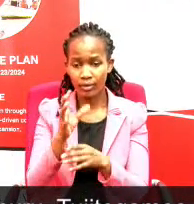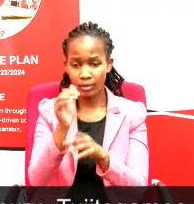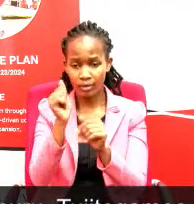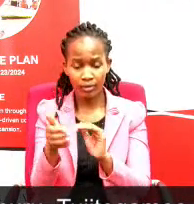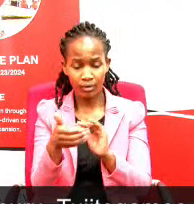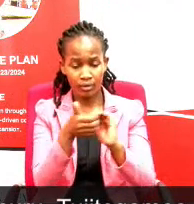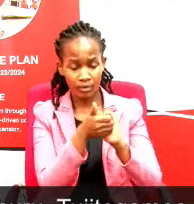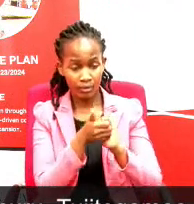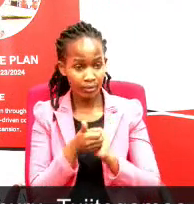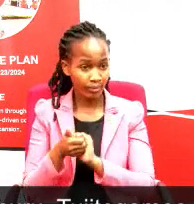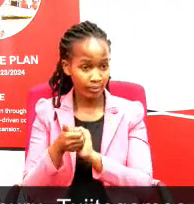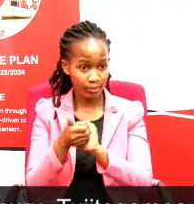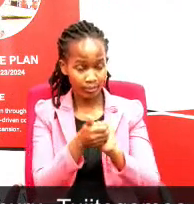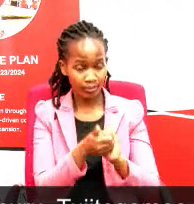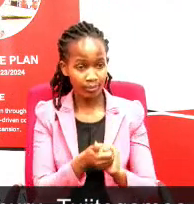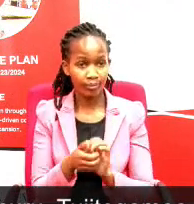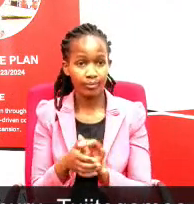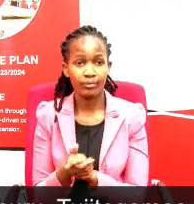engagements.